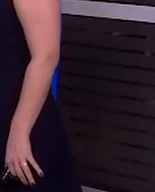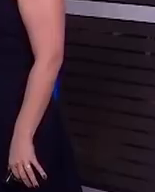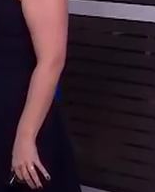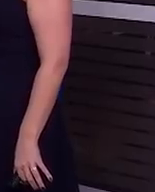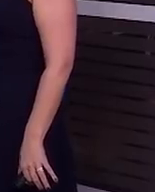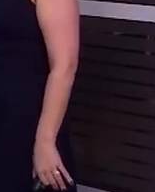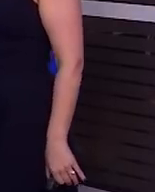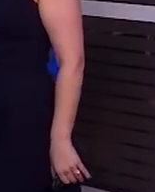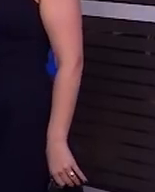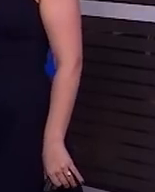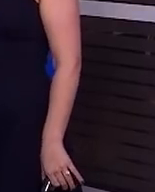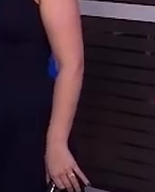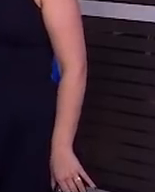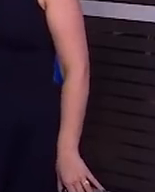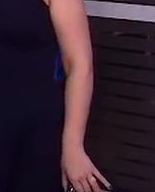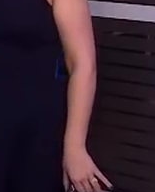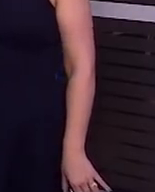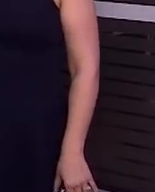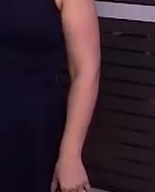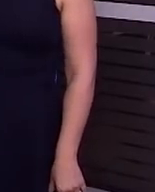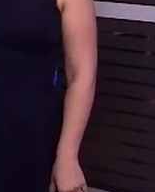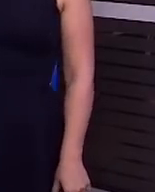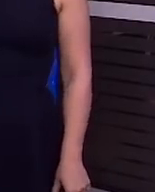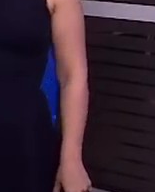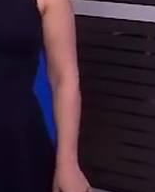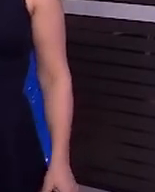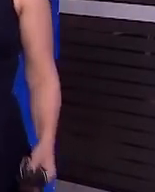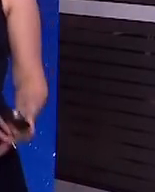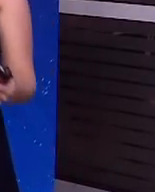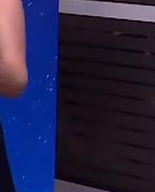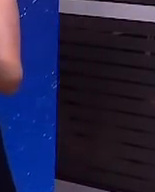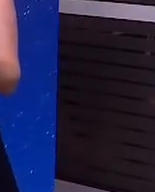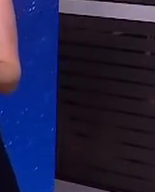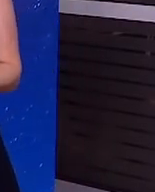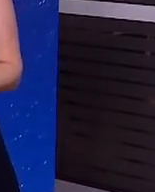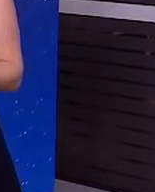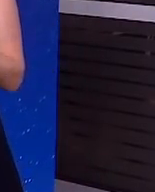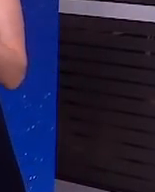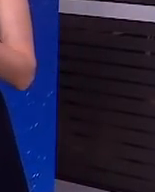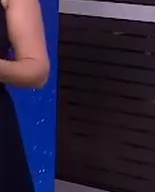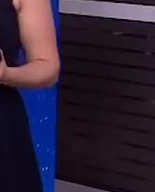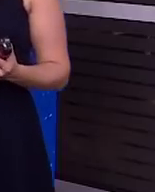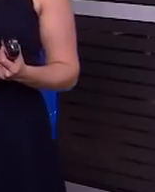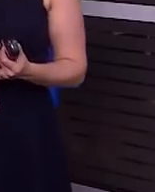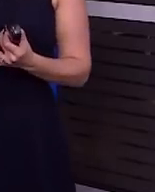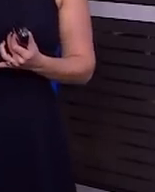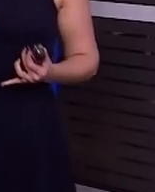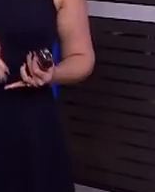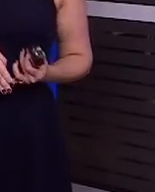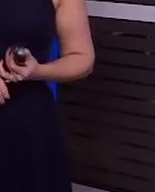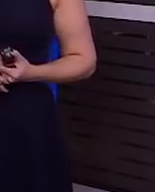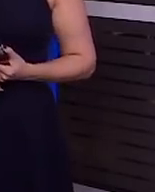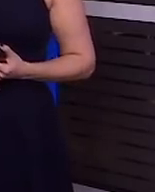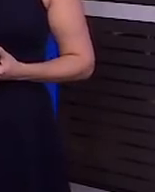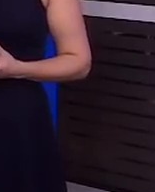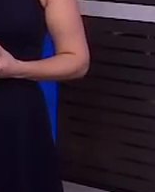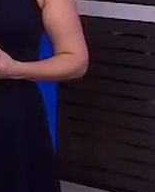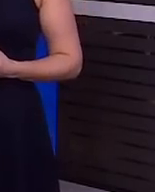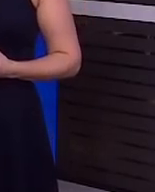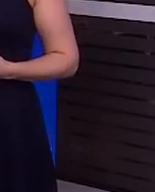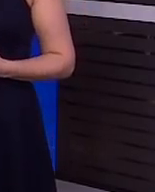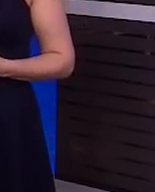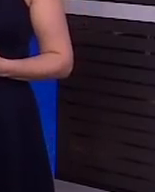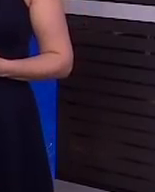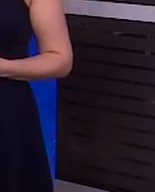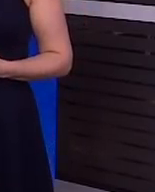fall into the 60s, eventually upper 50s as we get a little closer to midnight. Now, while it was warm today, it will be cooler this weekend. We'll